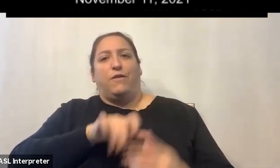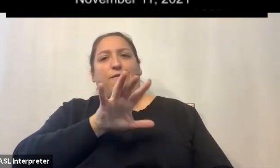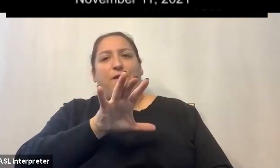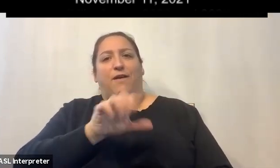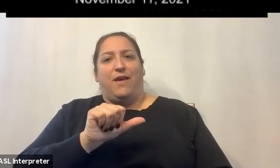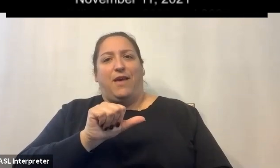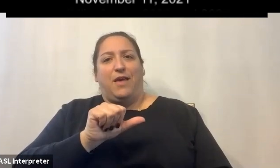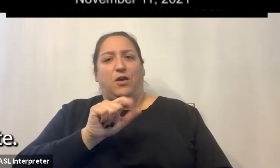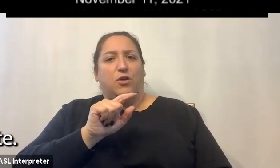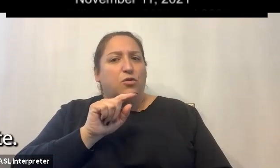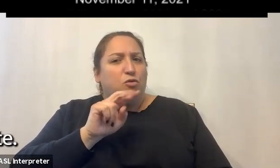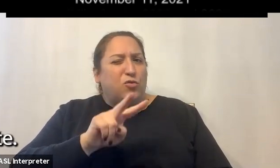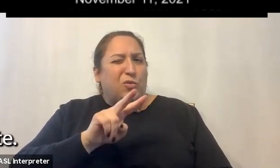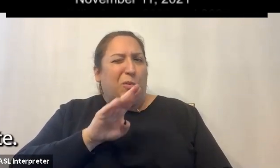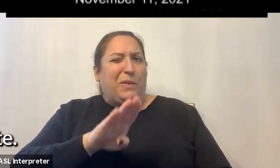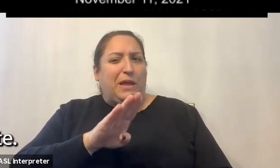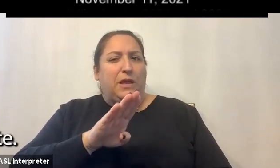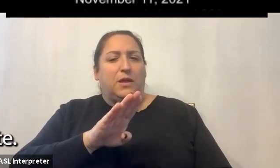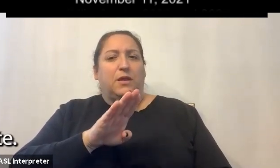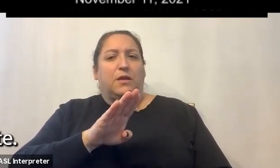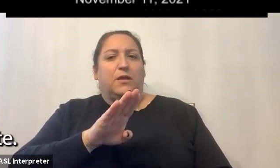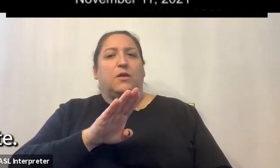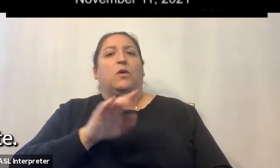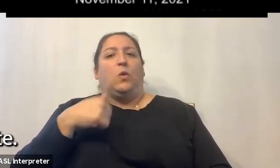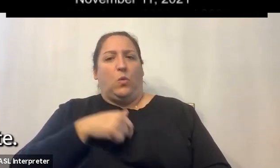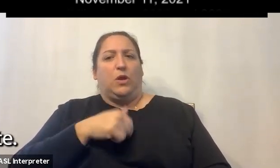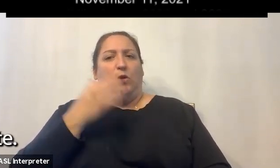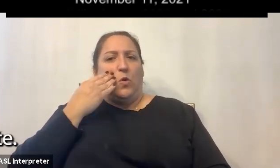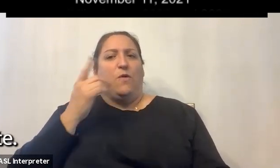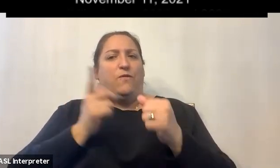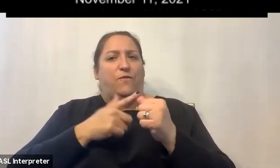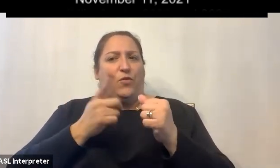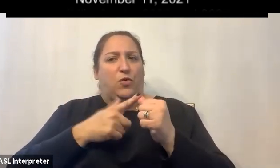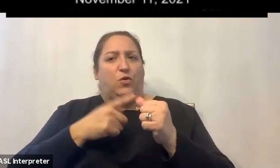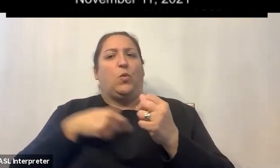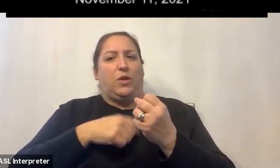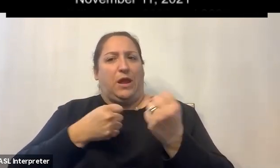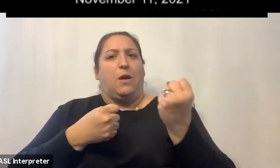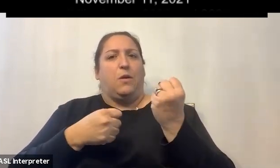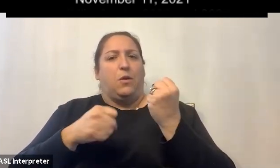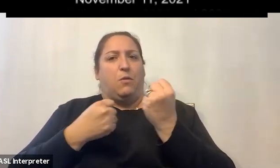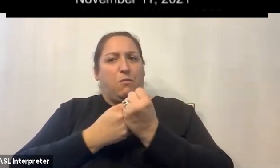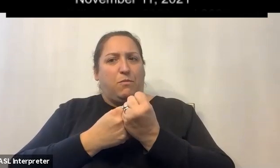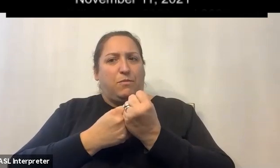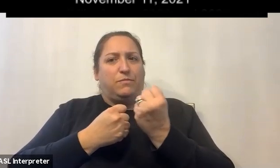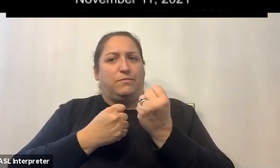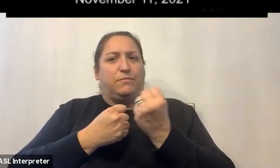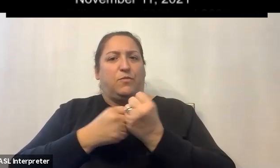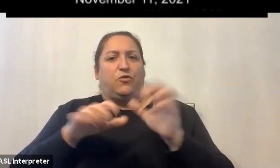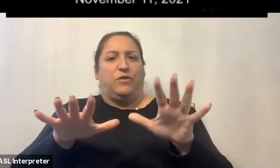to B, we know that firstly, we can promote. How do we